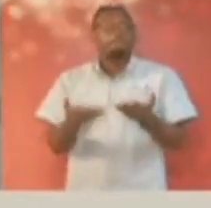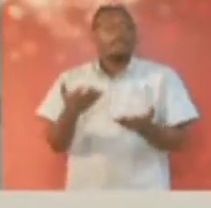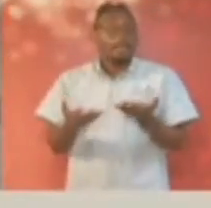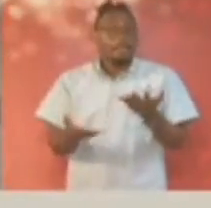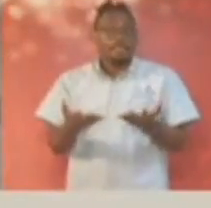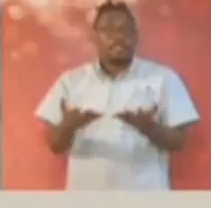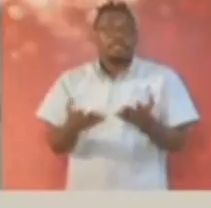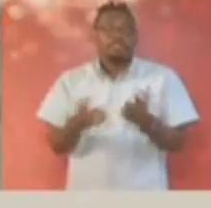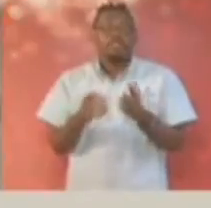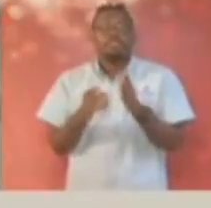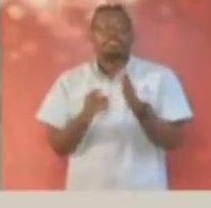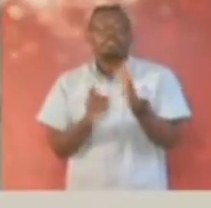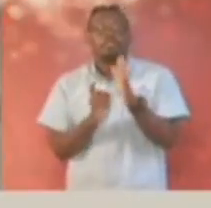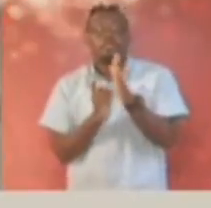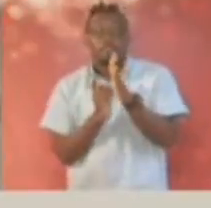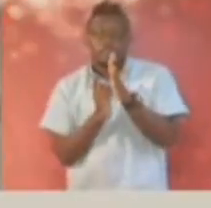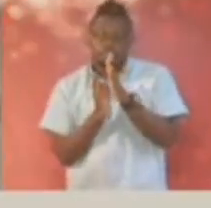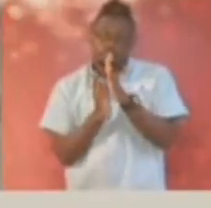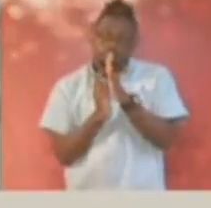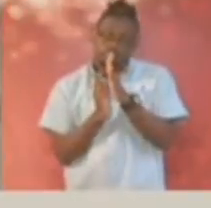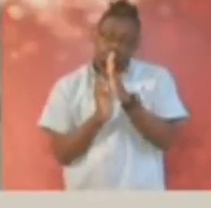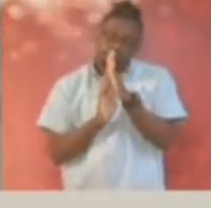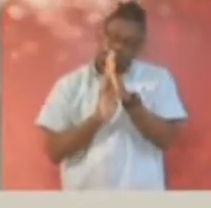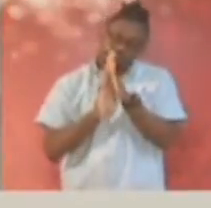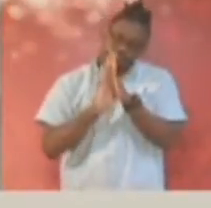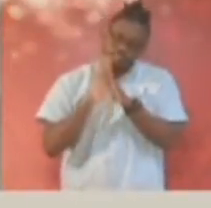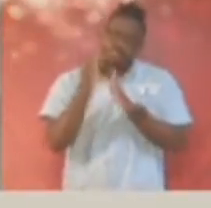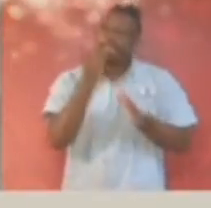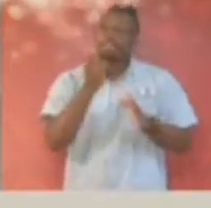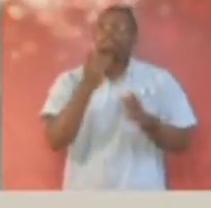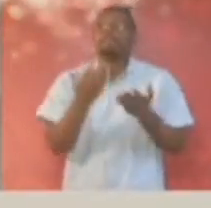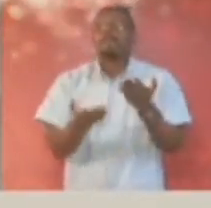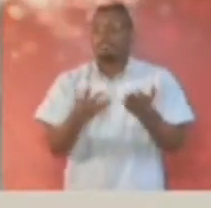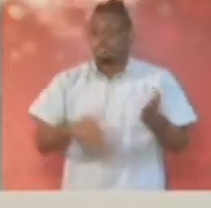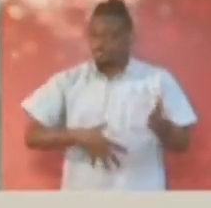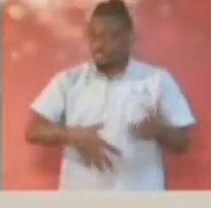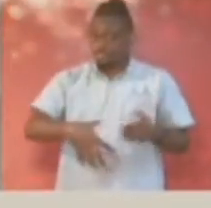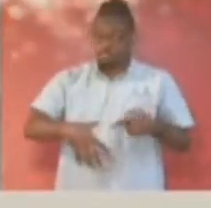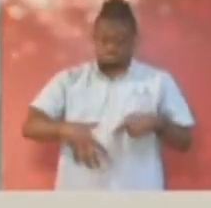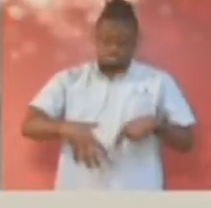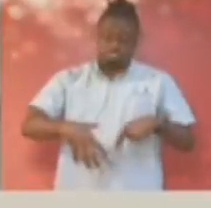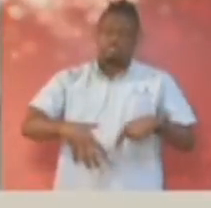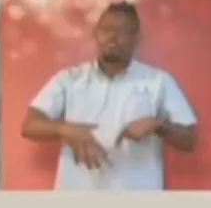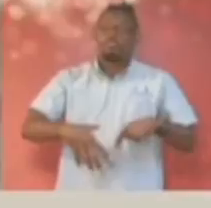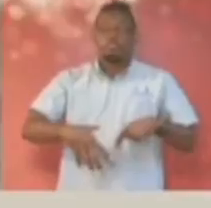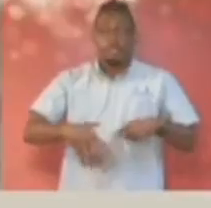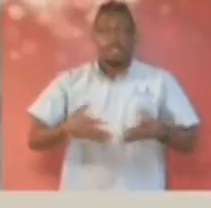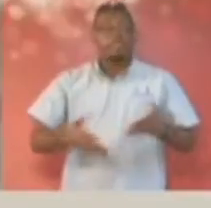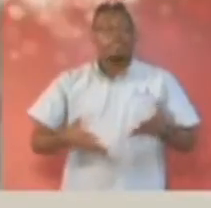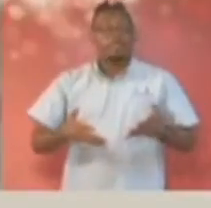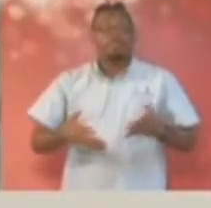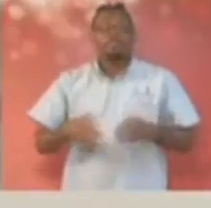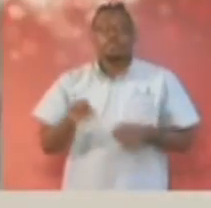pregnancy. So what does diabetes in pregnancy account for?